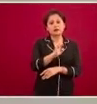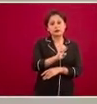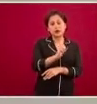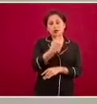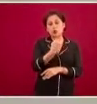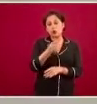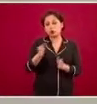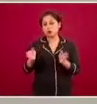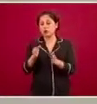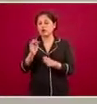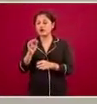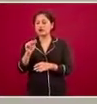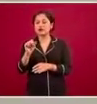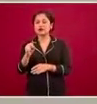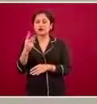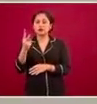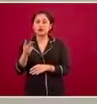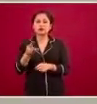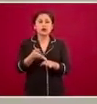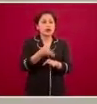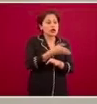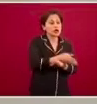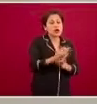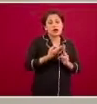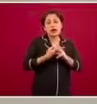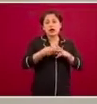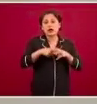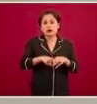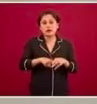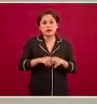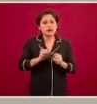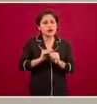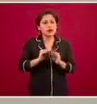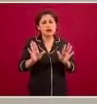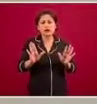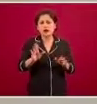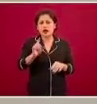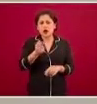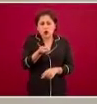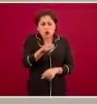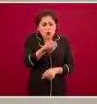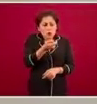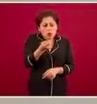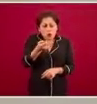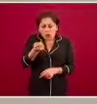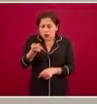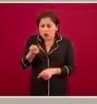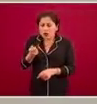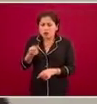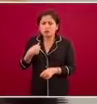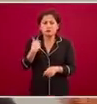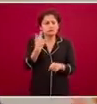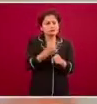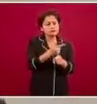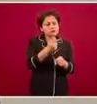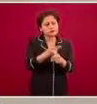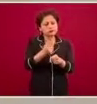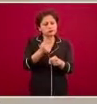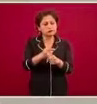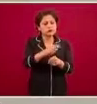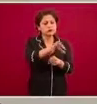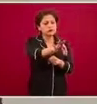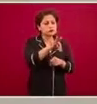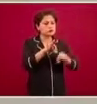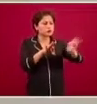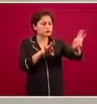phase 1, for phase 1 and phase 2. In the beginning, we have a very manageable reality because you have a very small number of